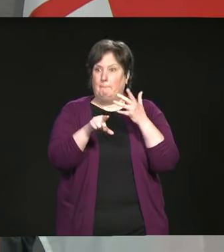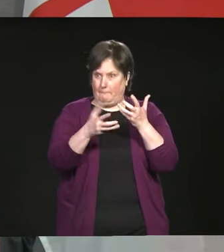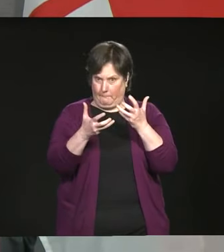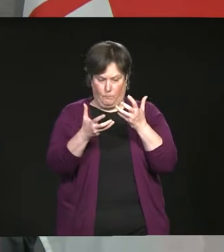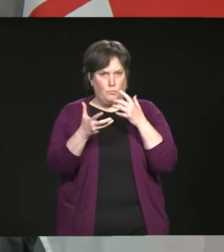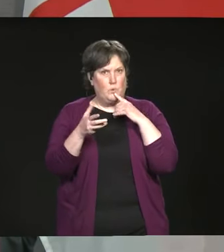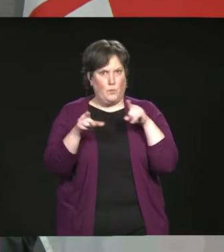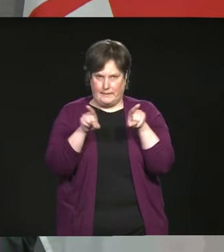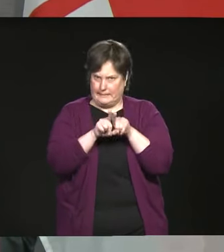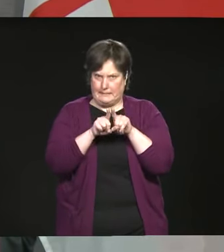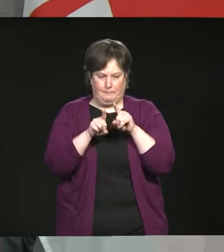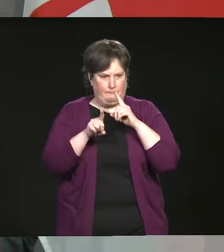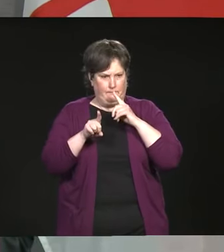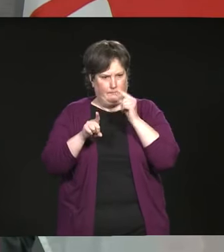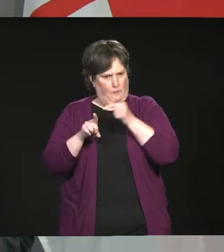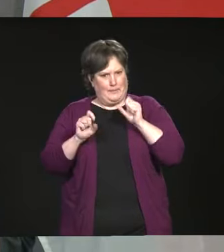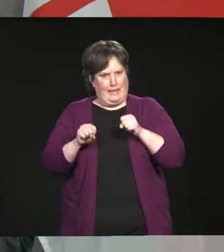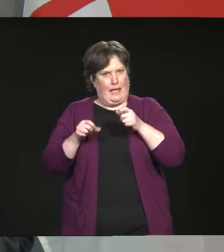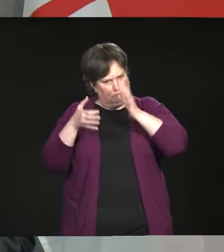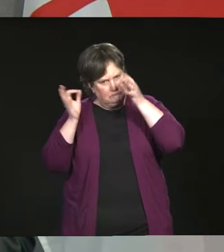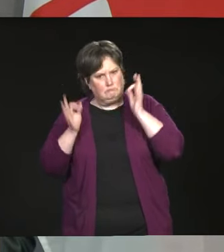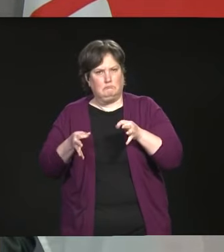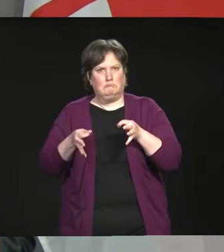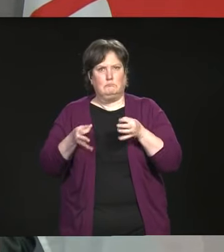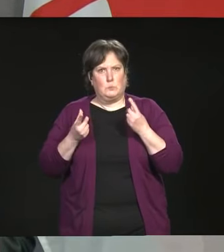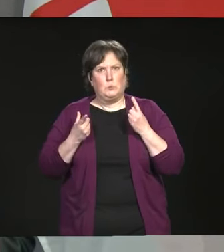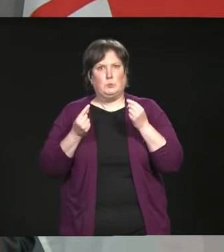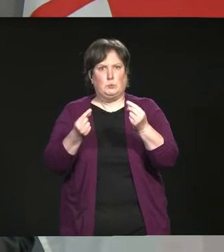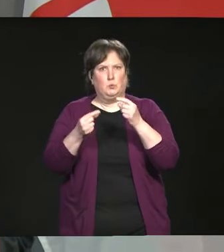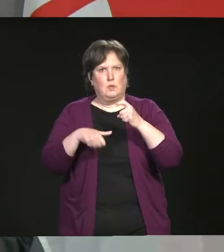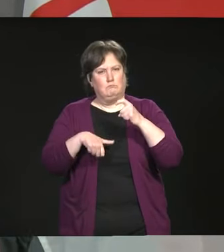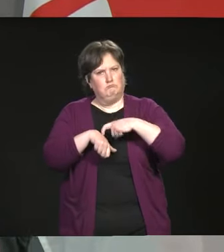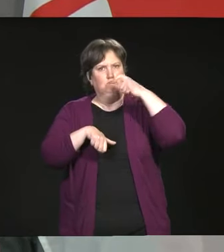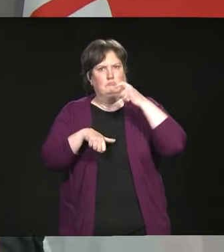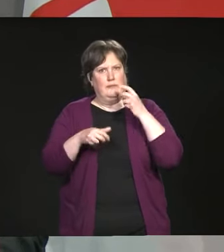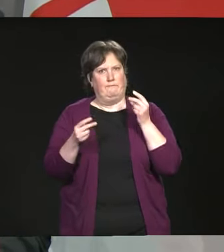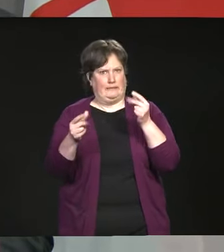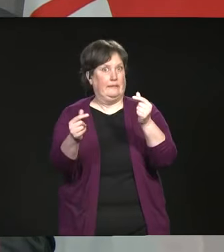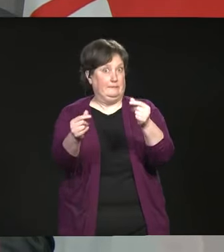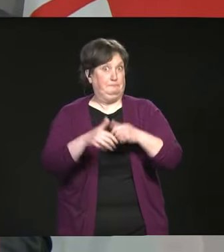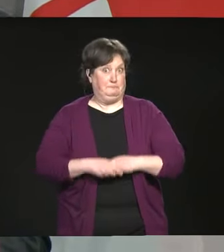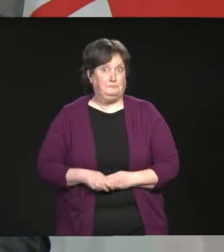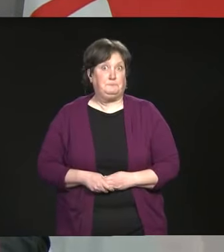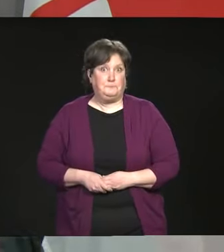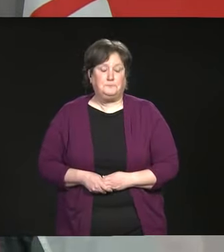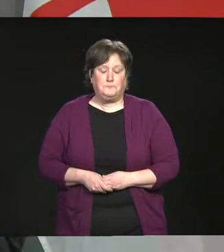a very, very timely way to every challenge that we see. On va prendre